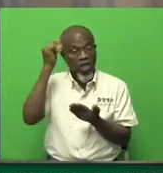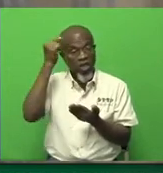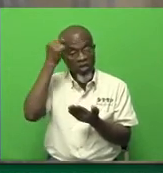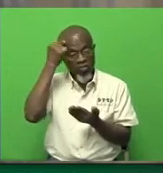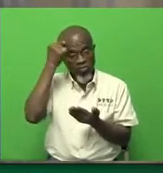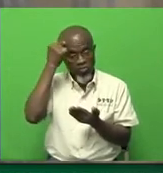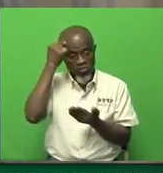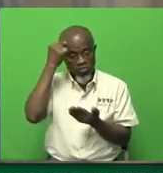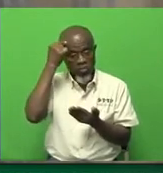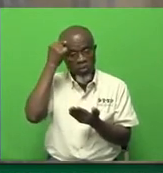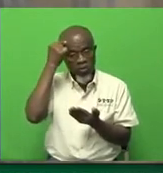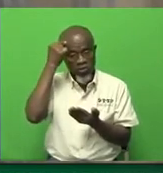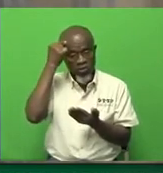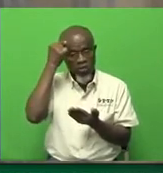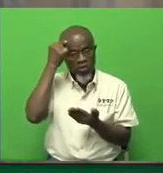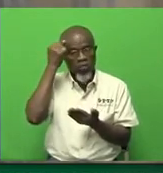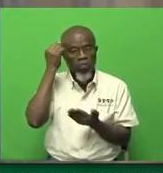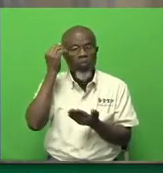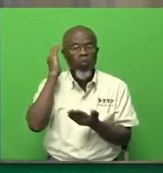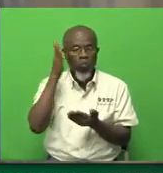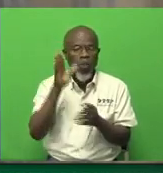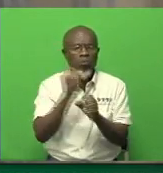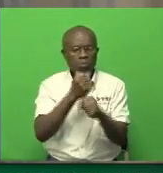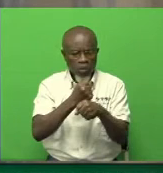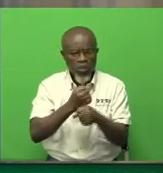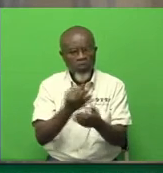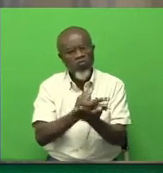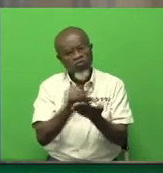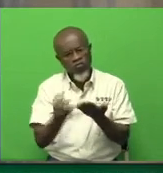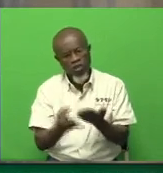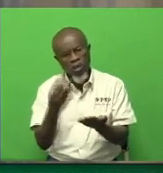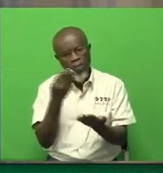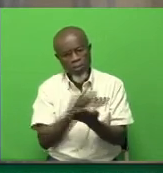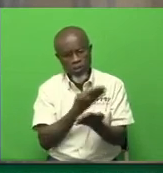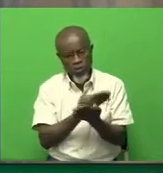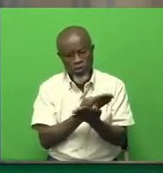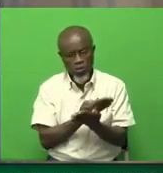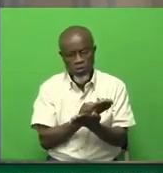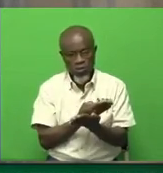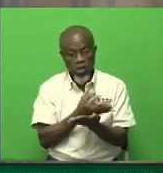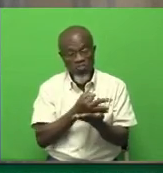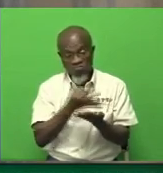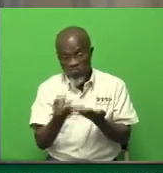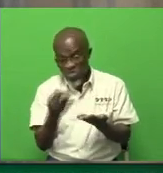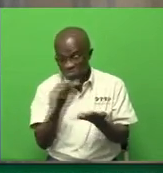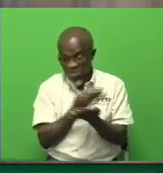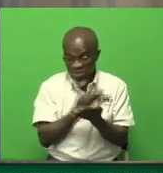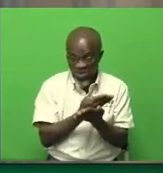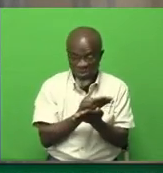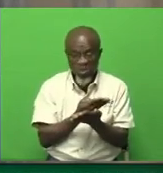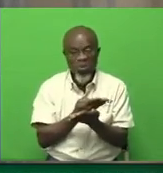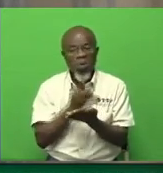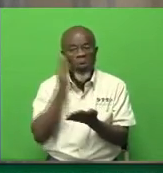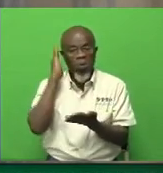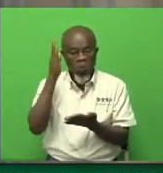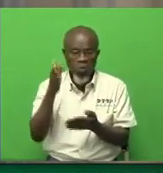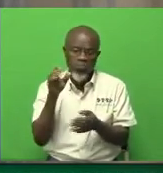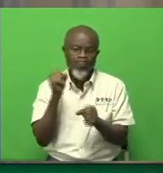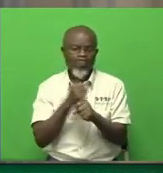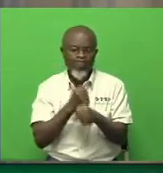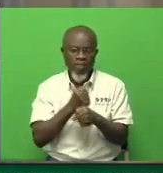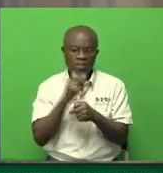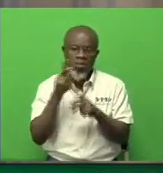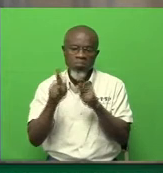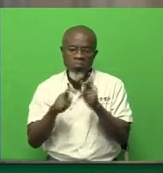failed Nations the entire nation now knows that as long as this government sits in office